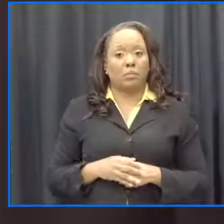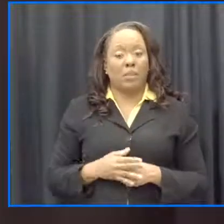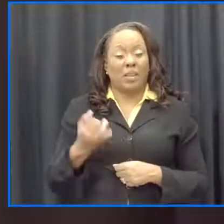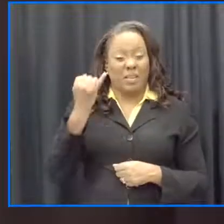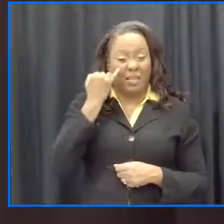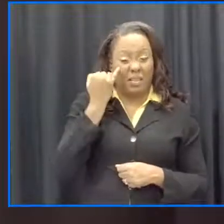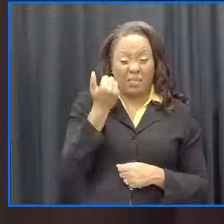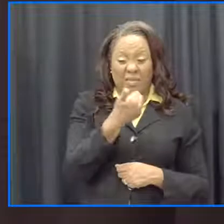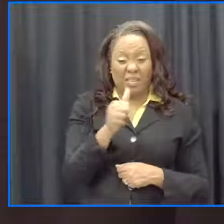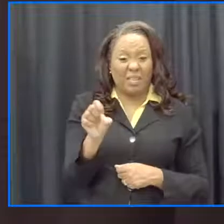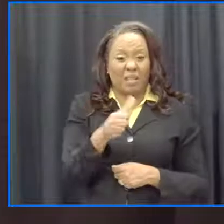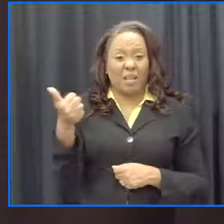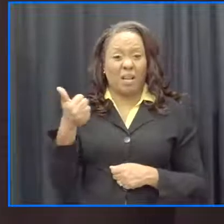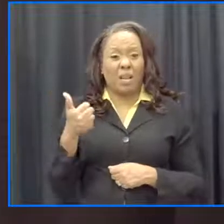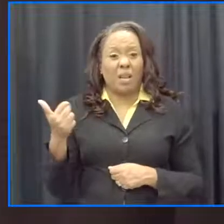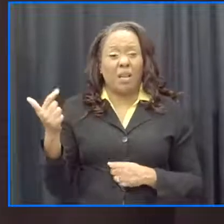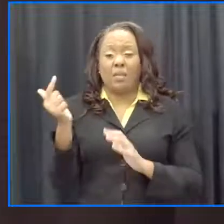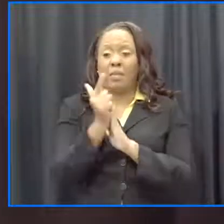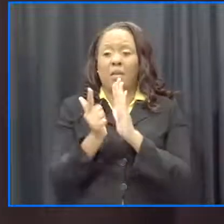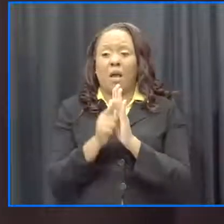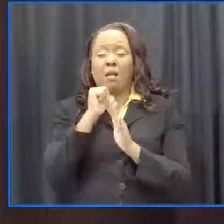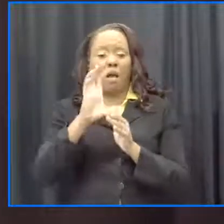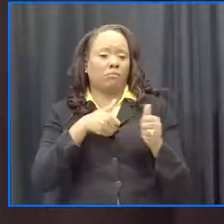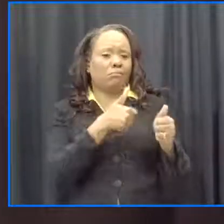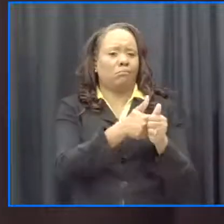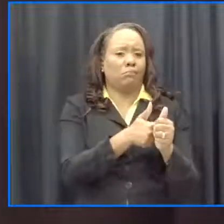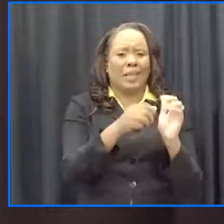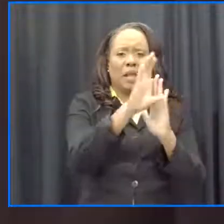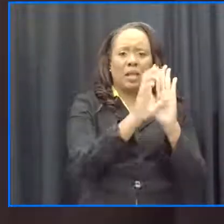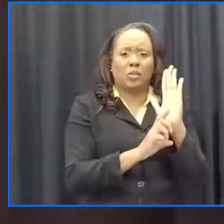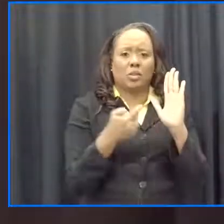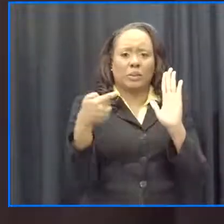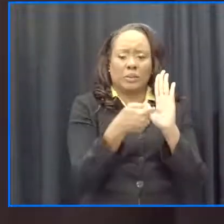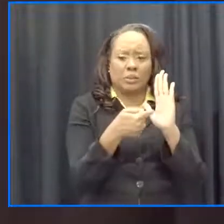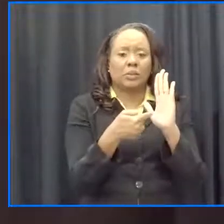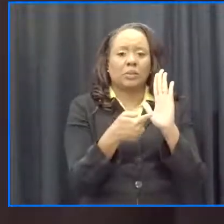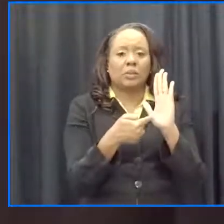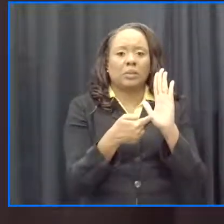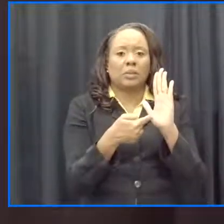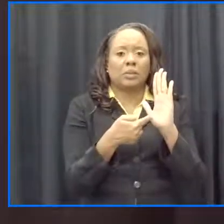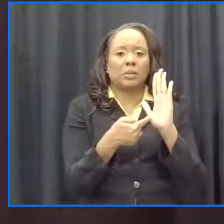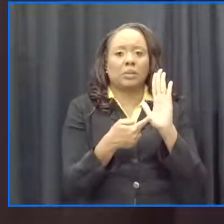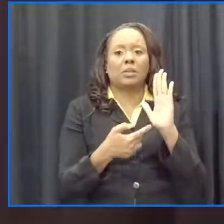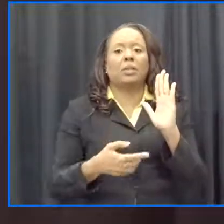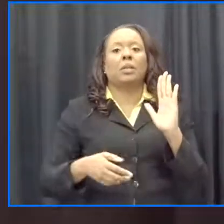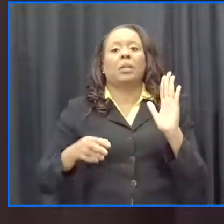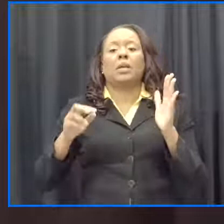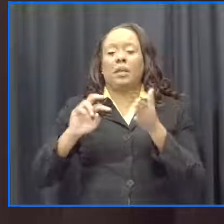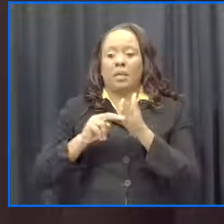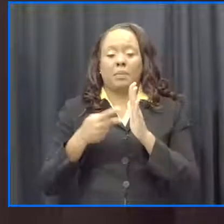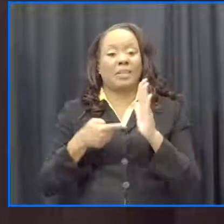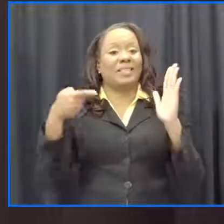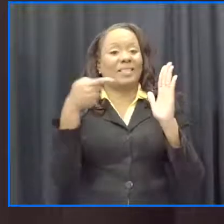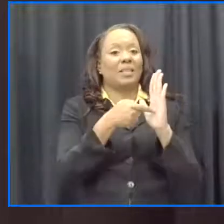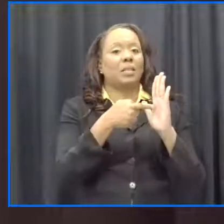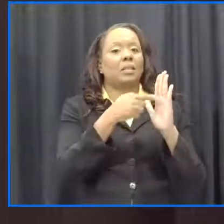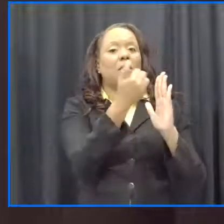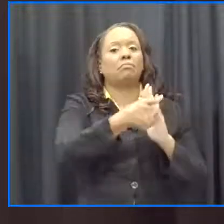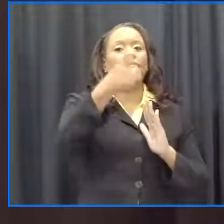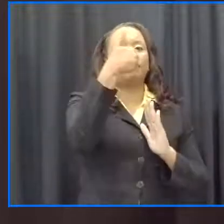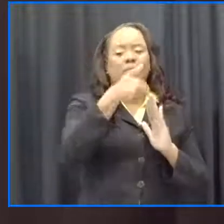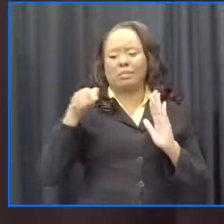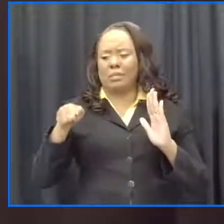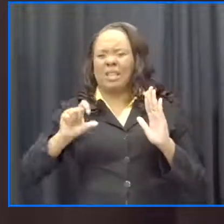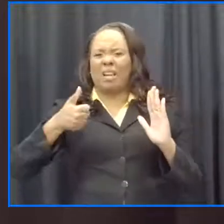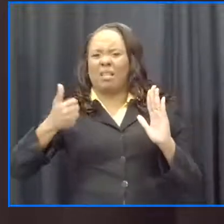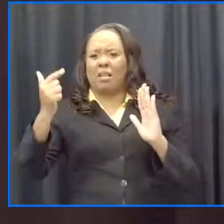of this Constitution, if any other law is inconsistent with this Constitution shall prevail, and the